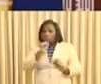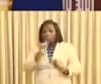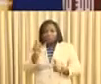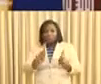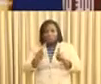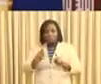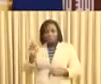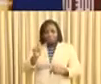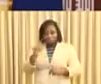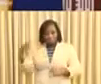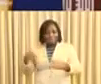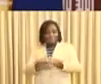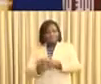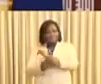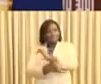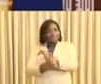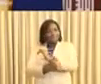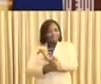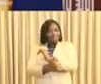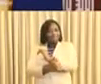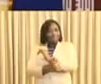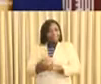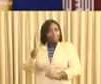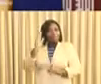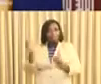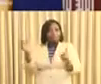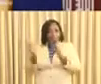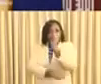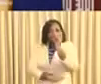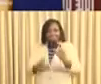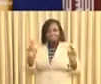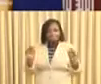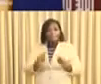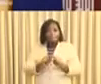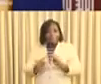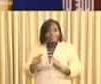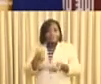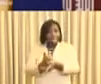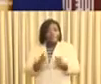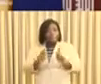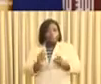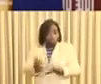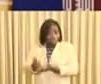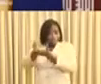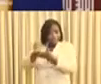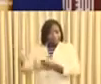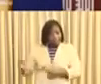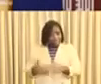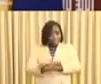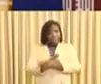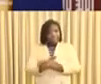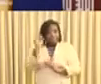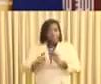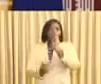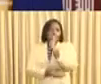strictly dealt with, but so will Ghanaians who facilitate their entry. As I have said before, being a